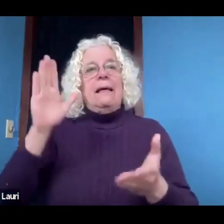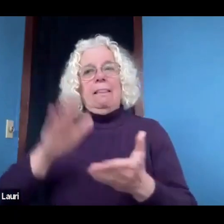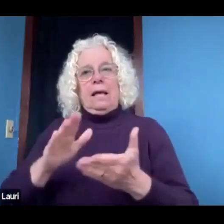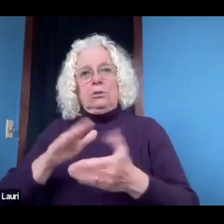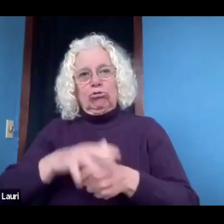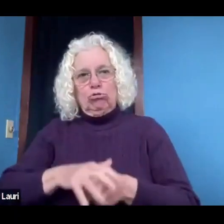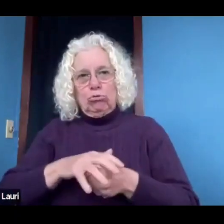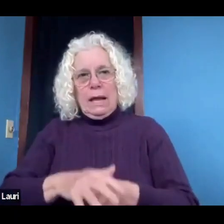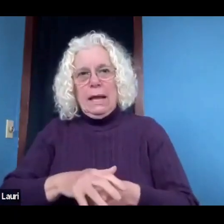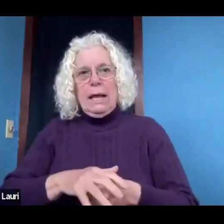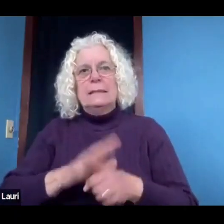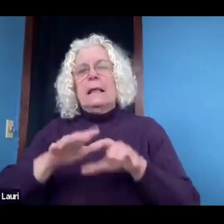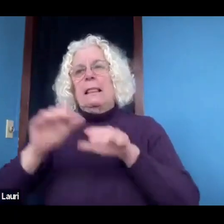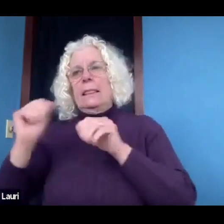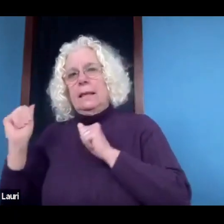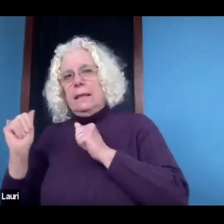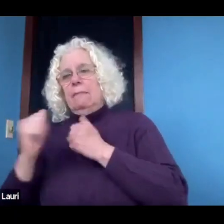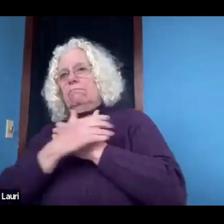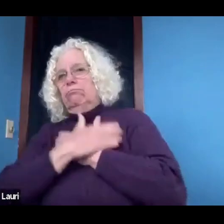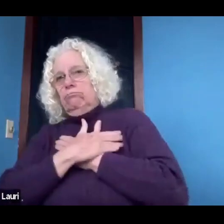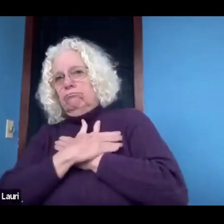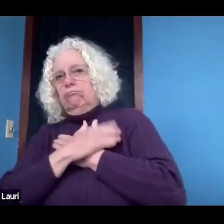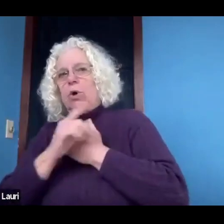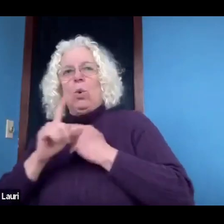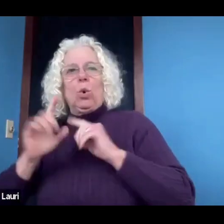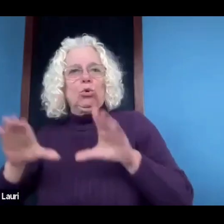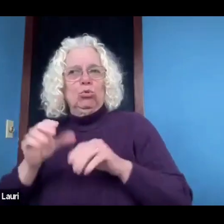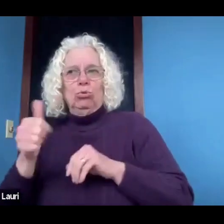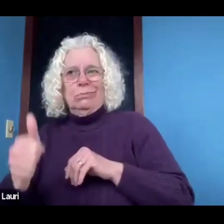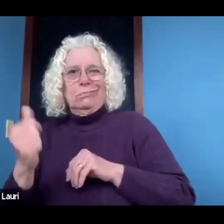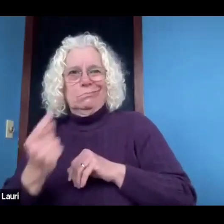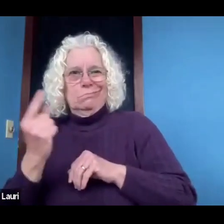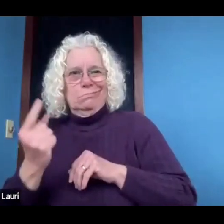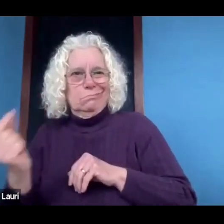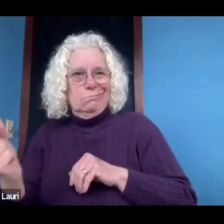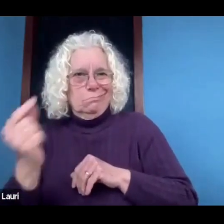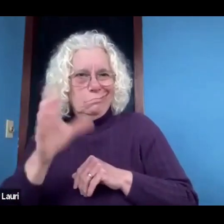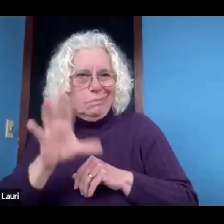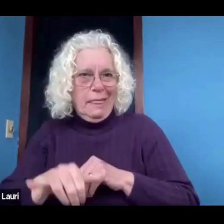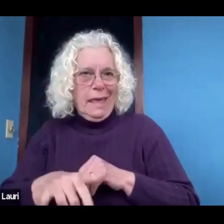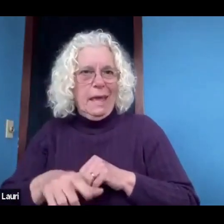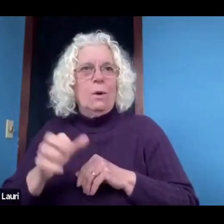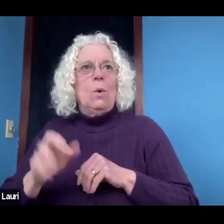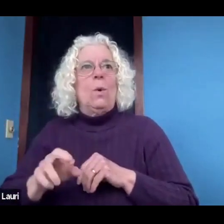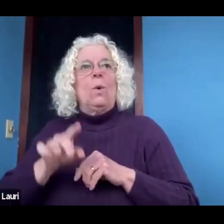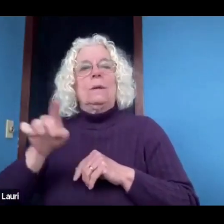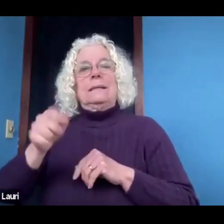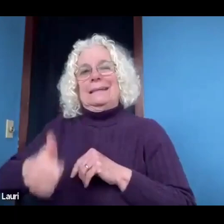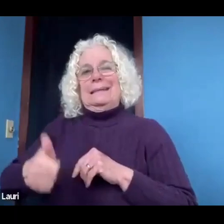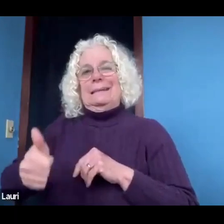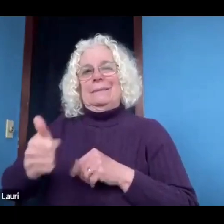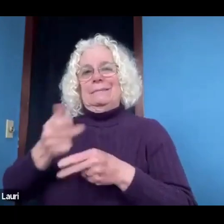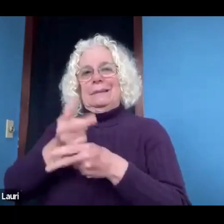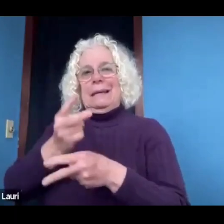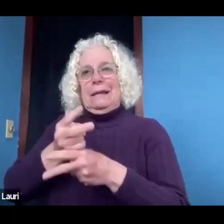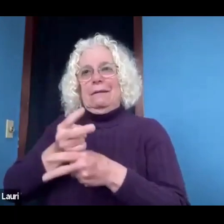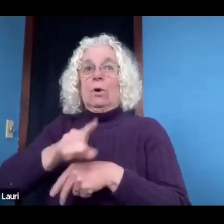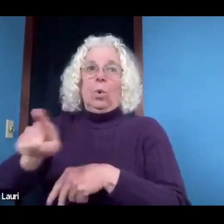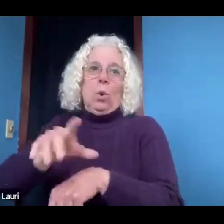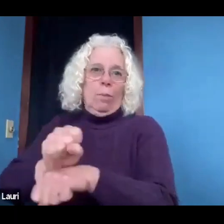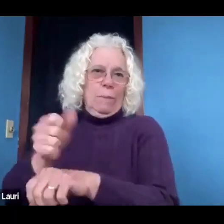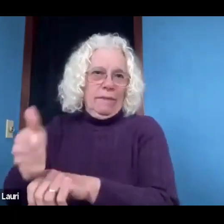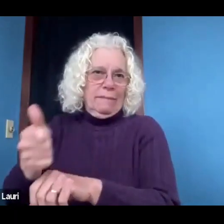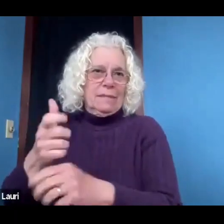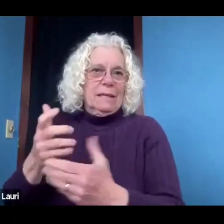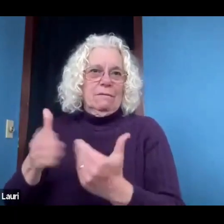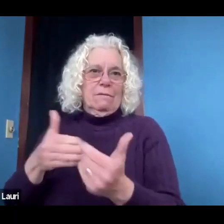them recharge, allow them to catch up on errands outside the home, allow them to attend to their own needs, medical needs, just